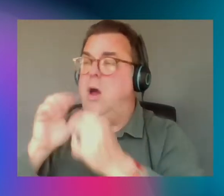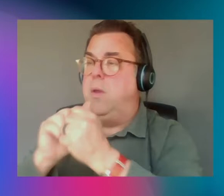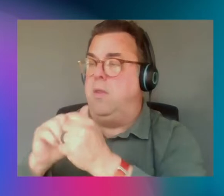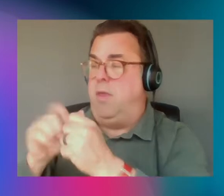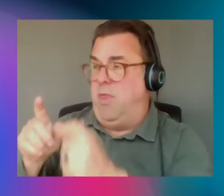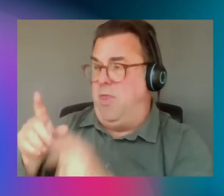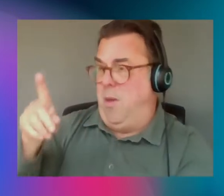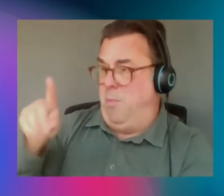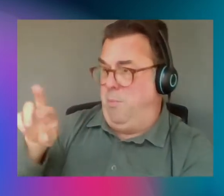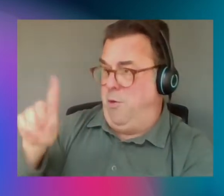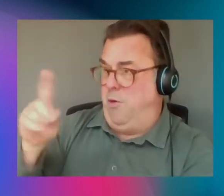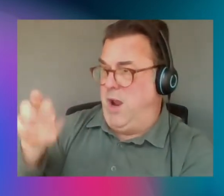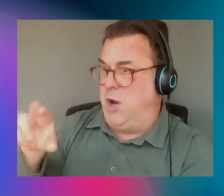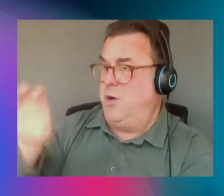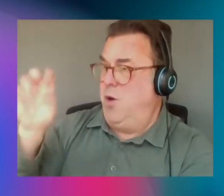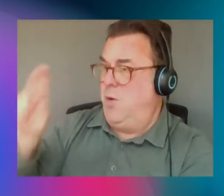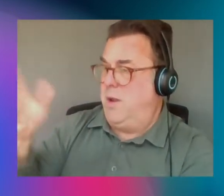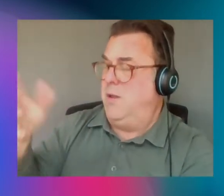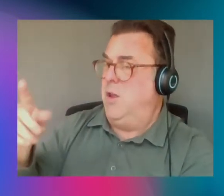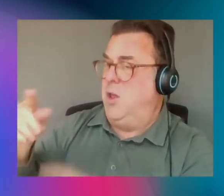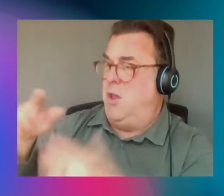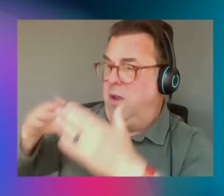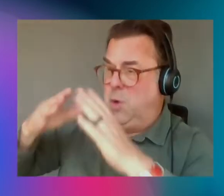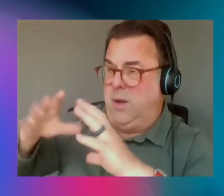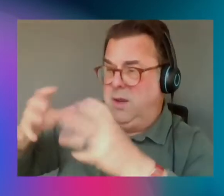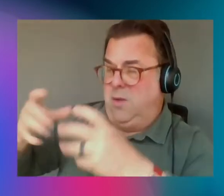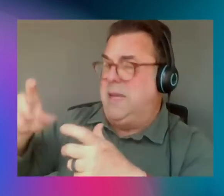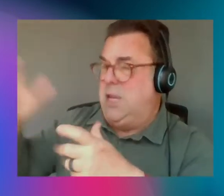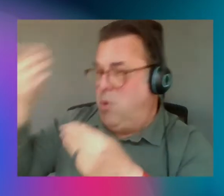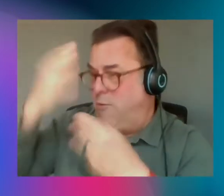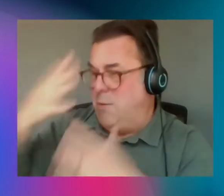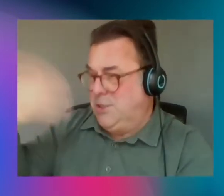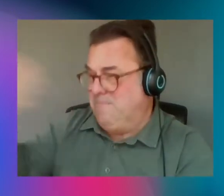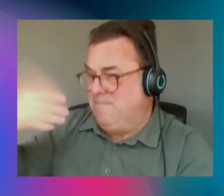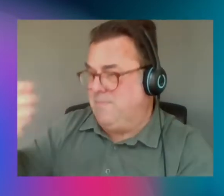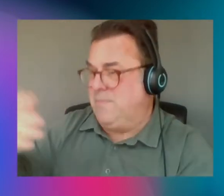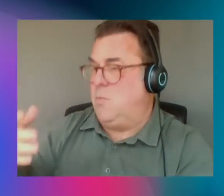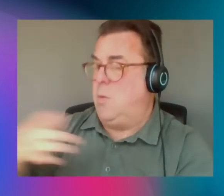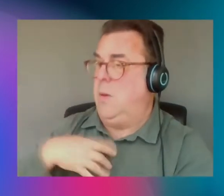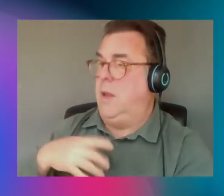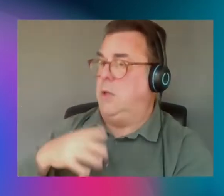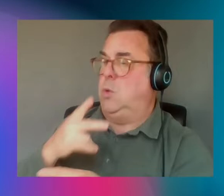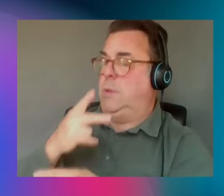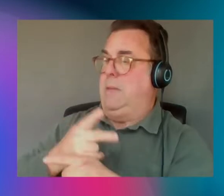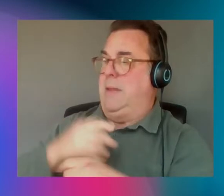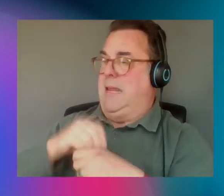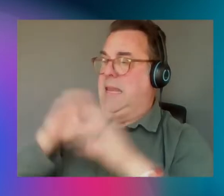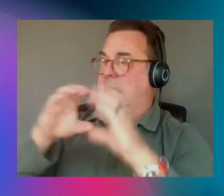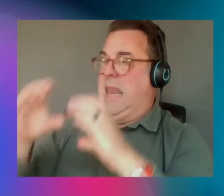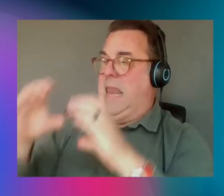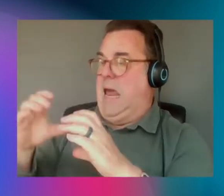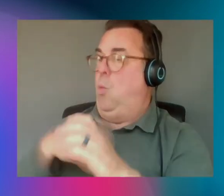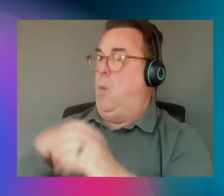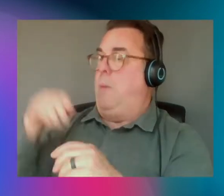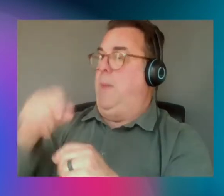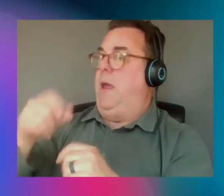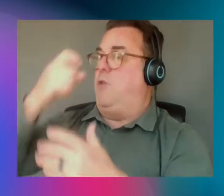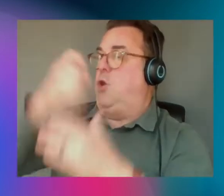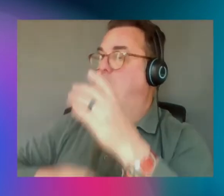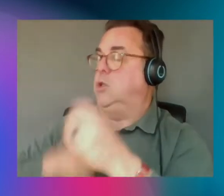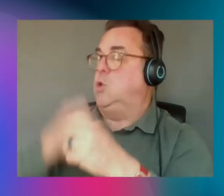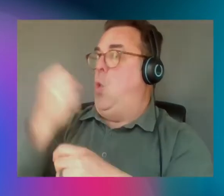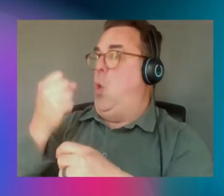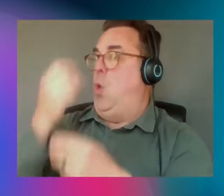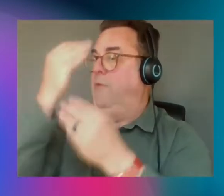the community or the practitioners need your data. We would love to host it in the cloud. So we'll cover all the costs for hosting the data and